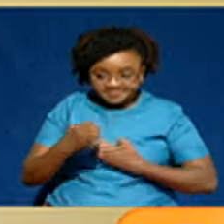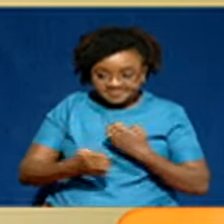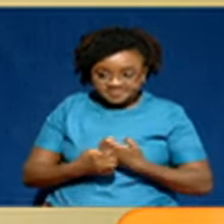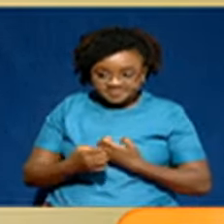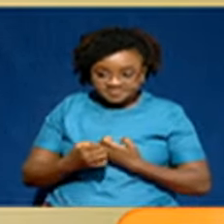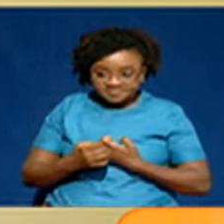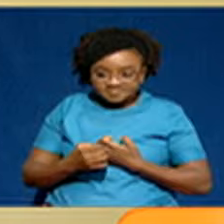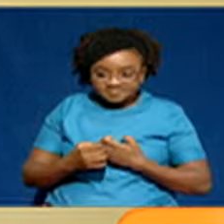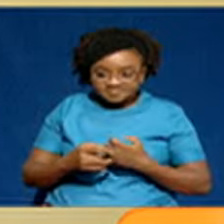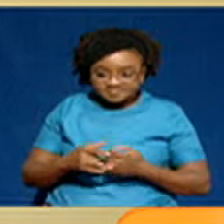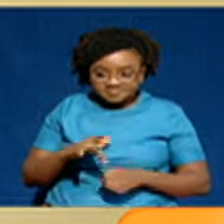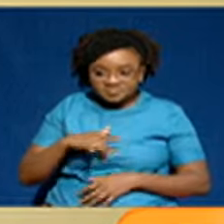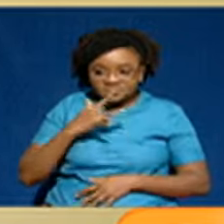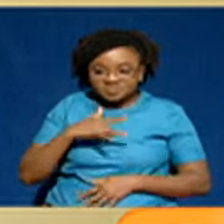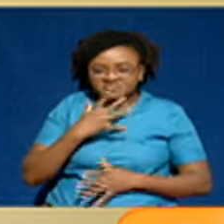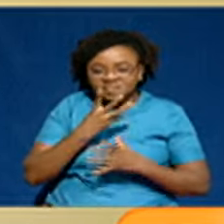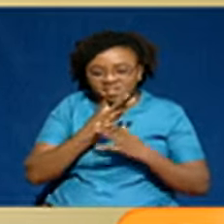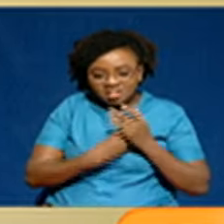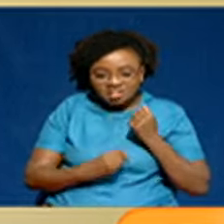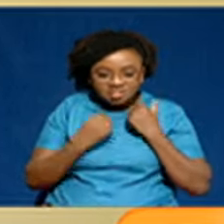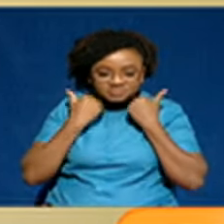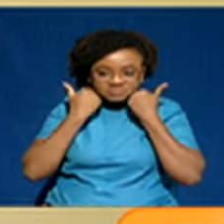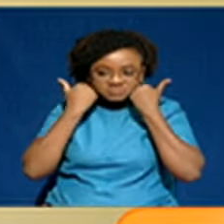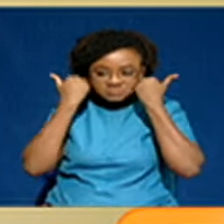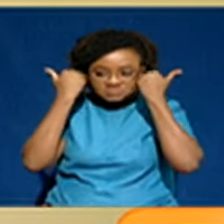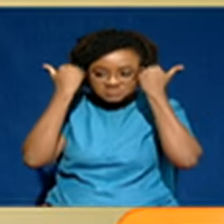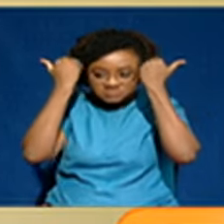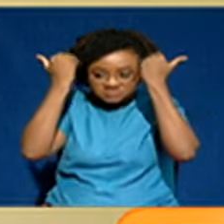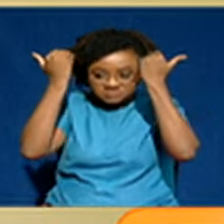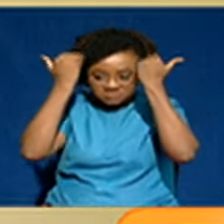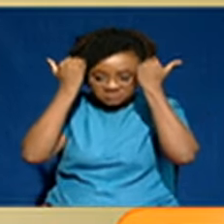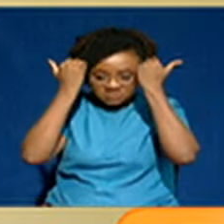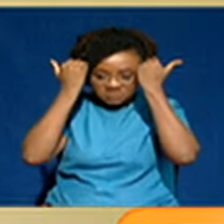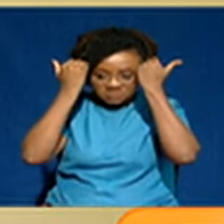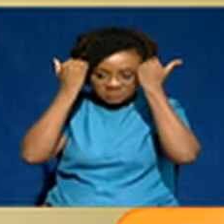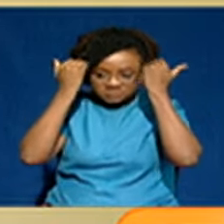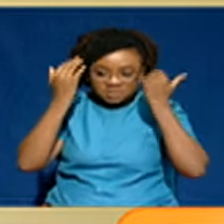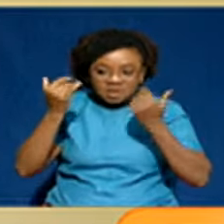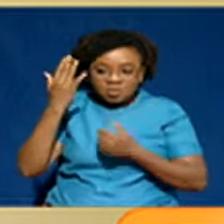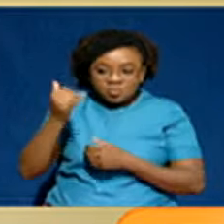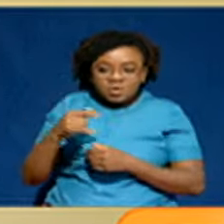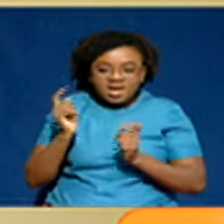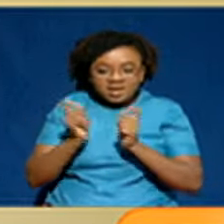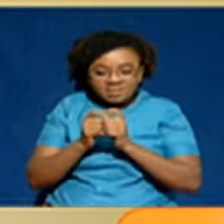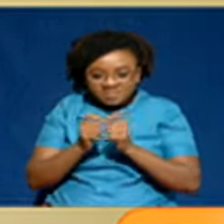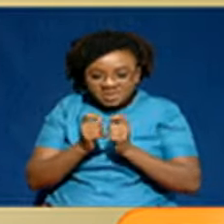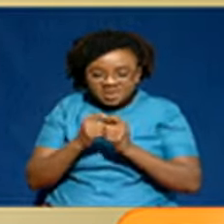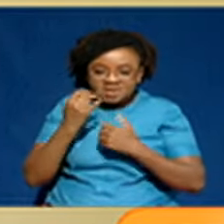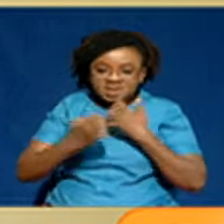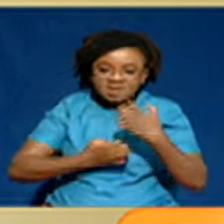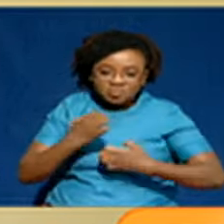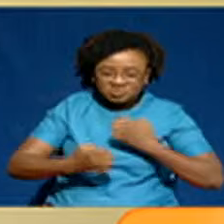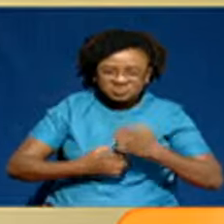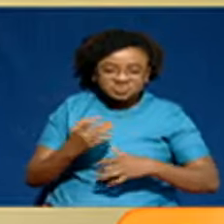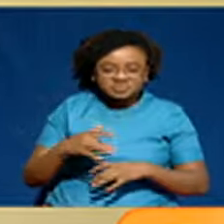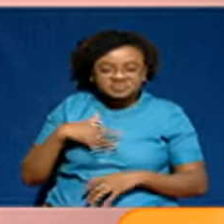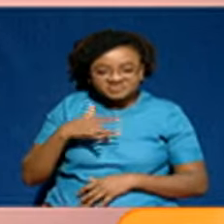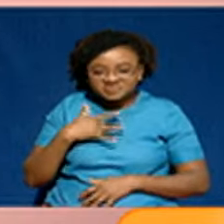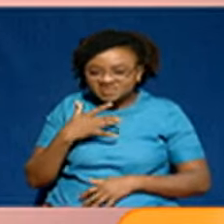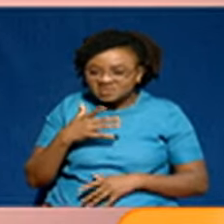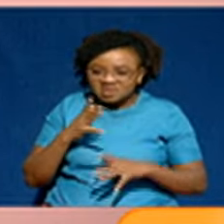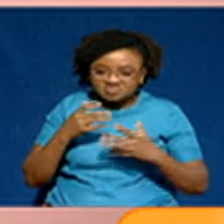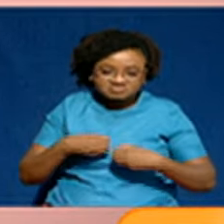am overwhelmed because of the emotions and the pain that I go through day in, day